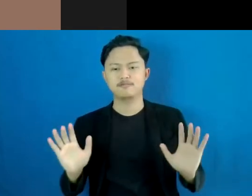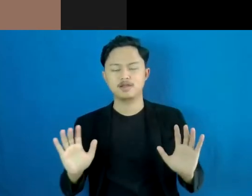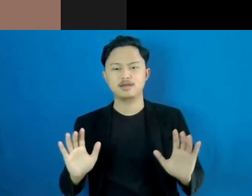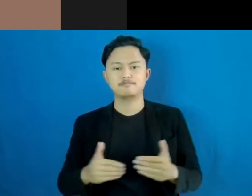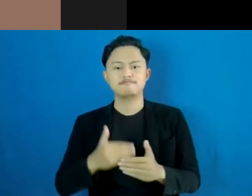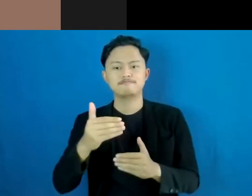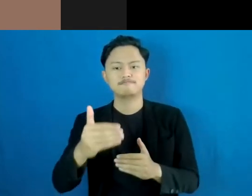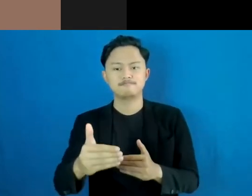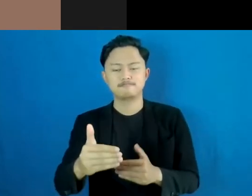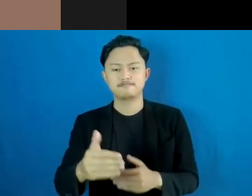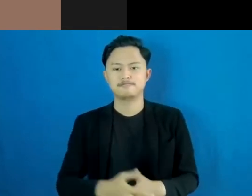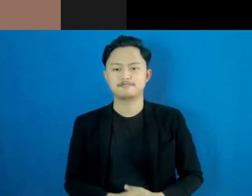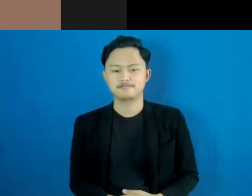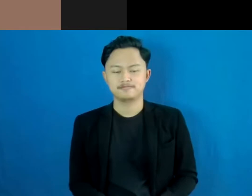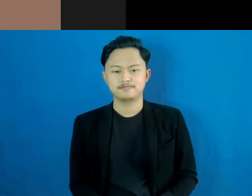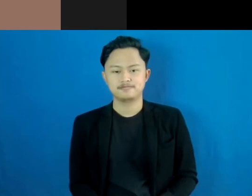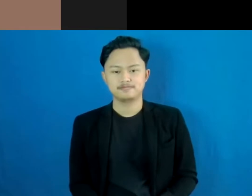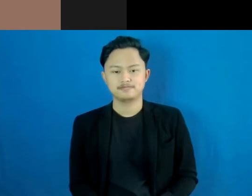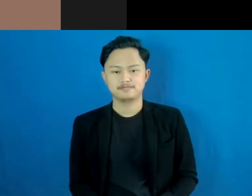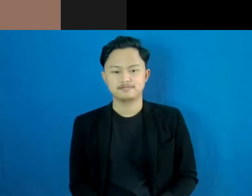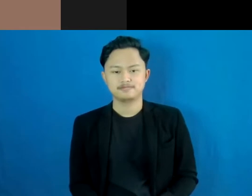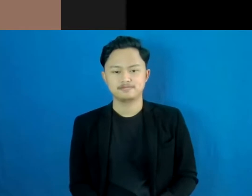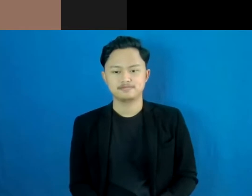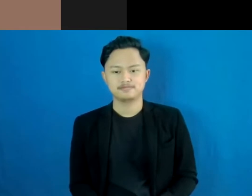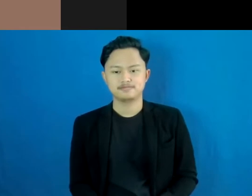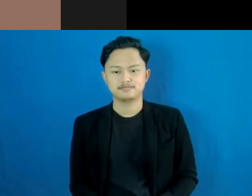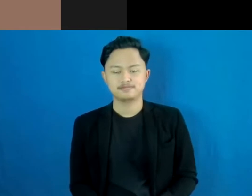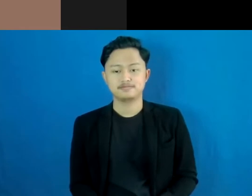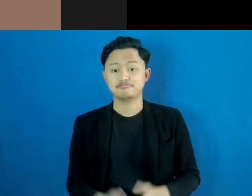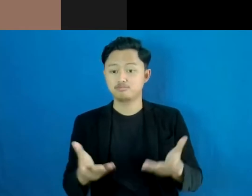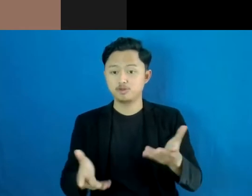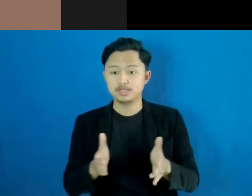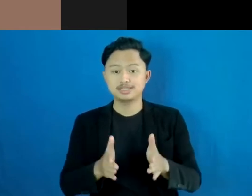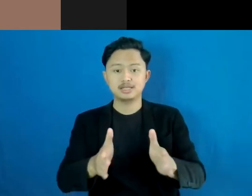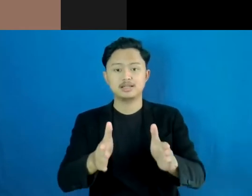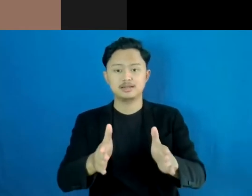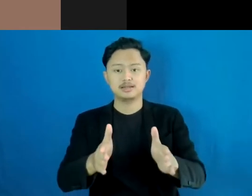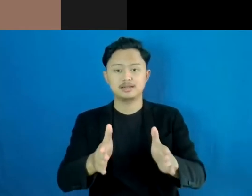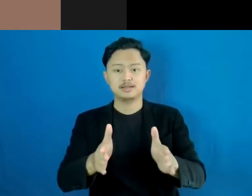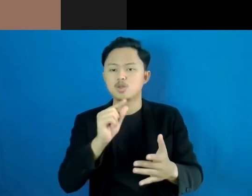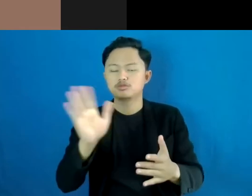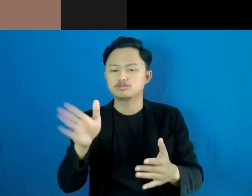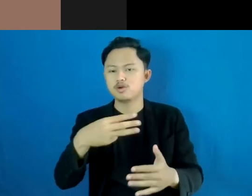these buses should not be stuck in the road for the want of electricity.